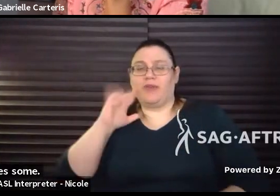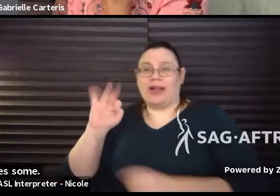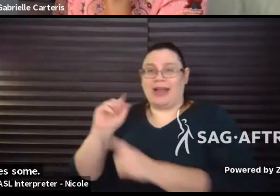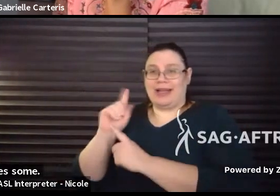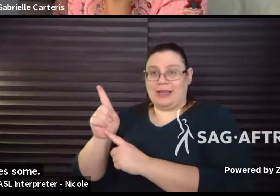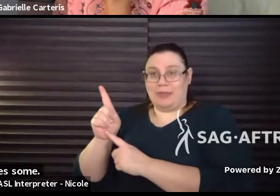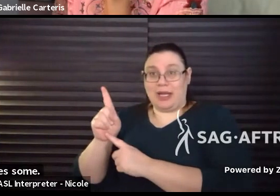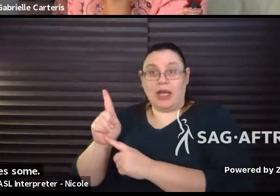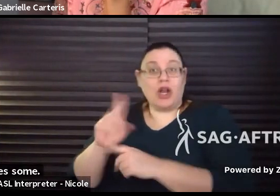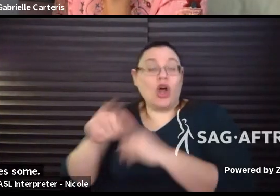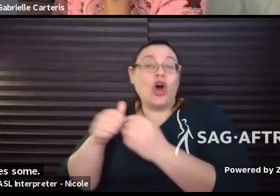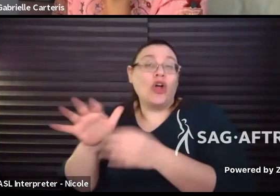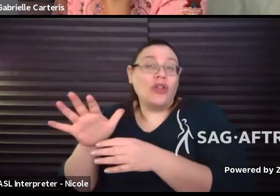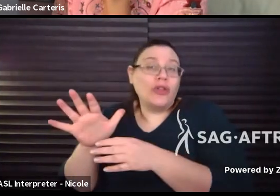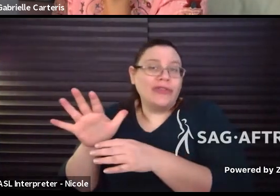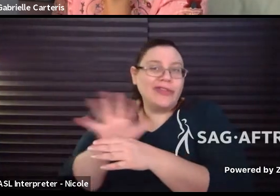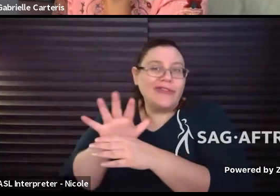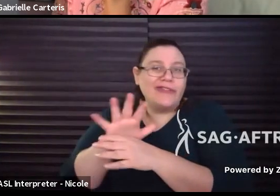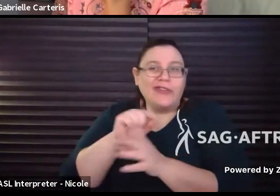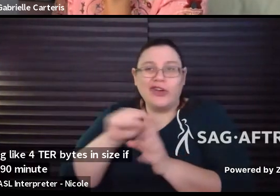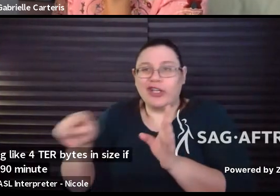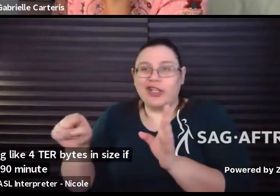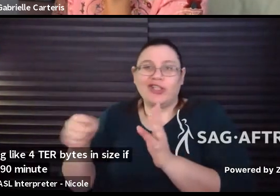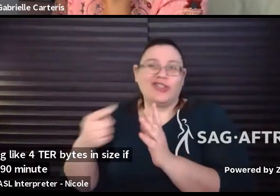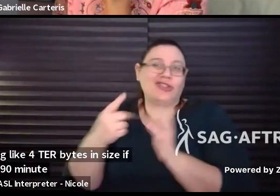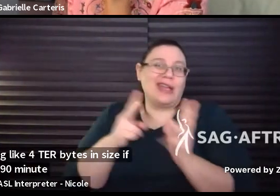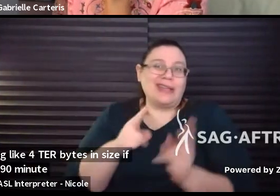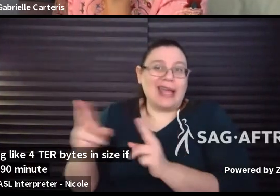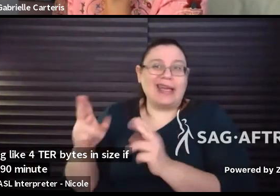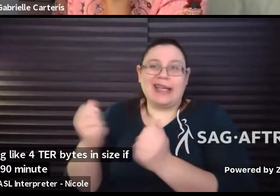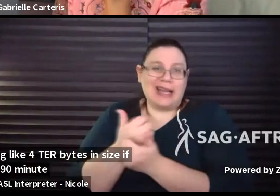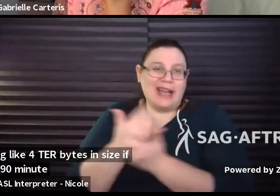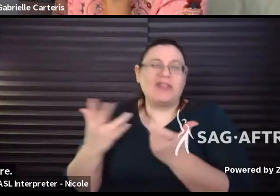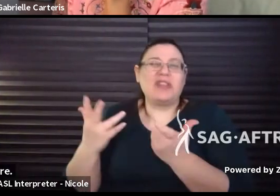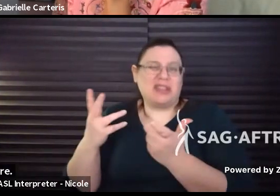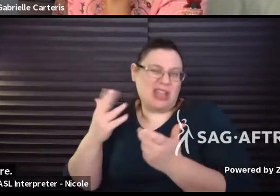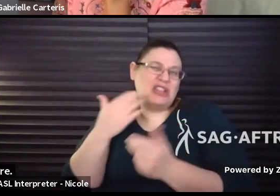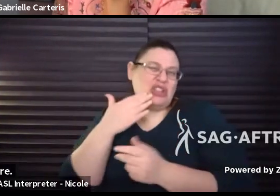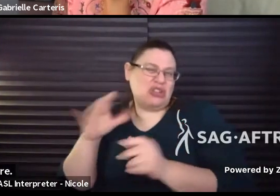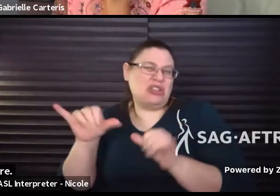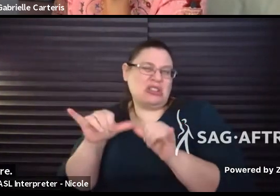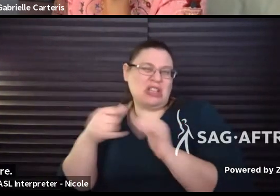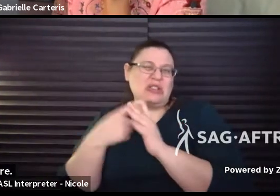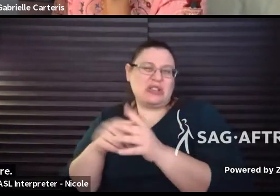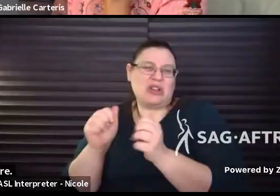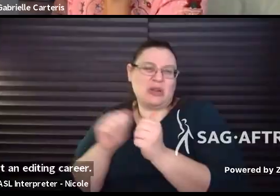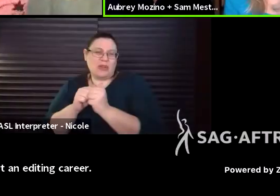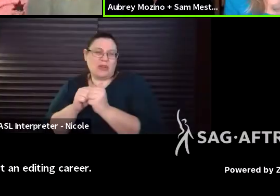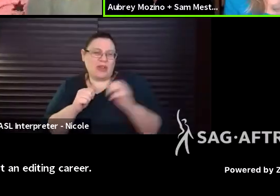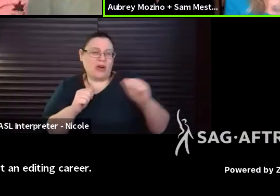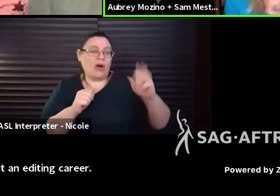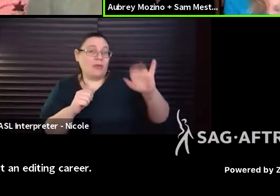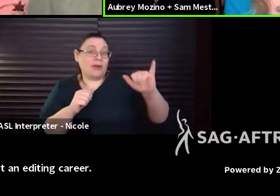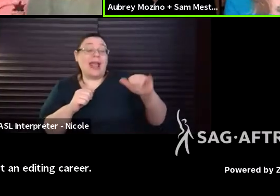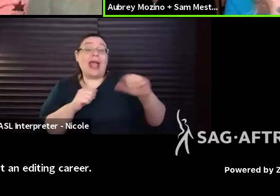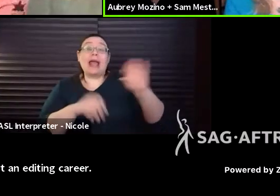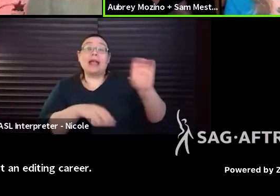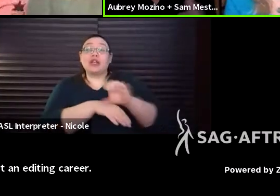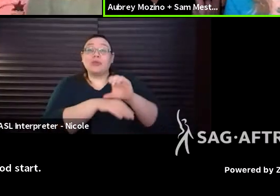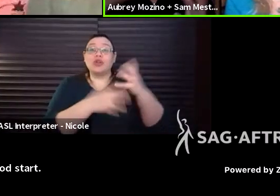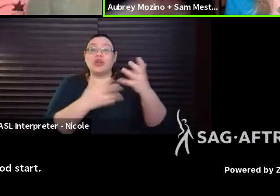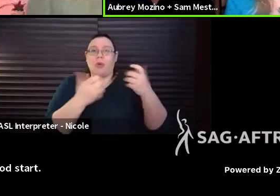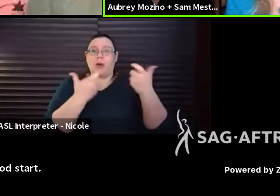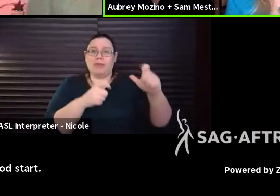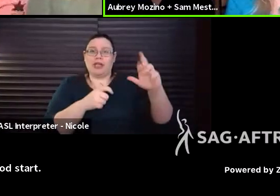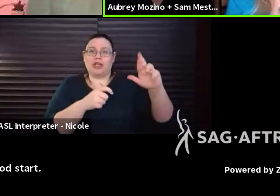footage and you basically are looking to start an editing career, and that's a good starting size to get And you a going. lot of RAM on your computer. That's the other.